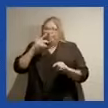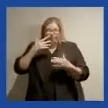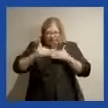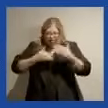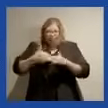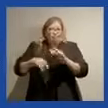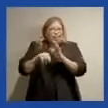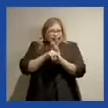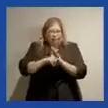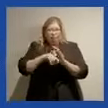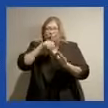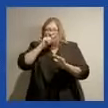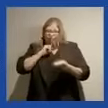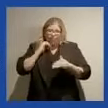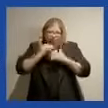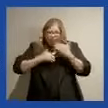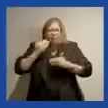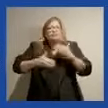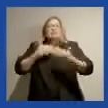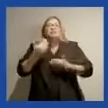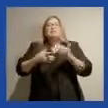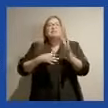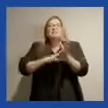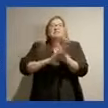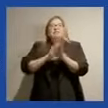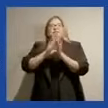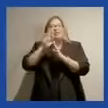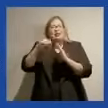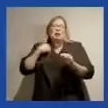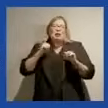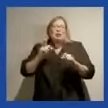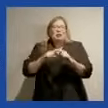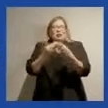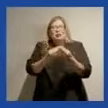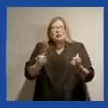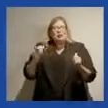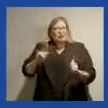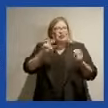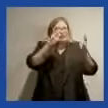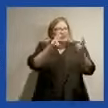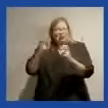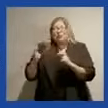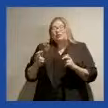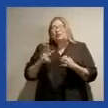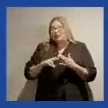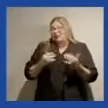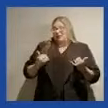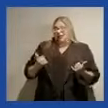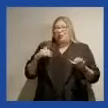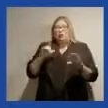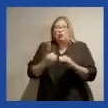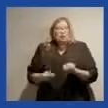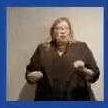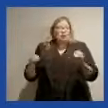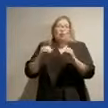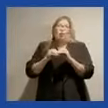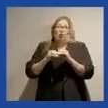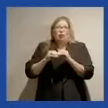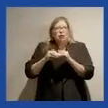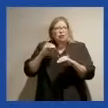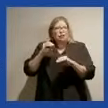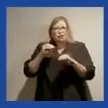its capacity for renewal, and we worked through those issues. And today we're doing more than ever for more